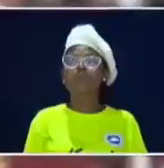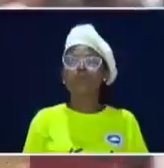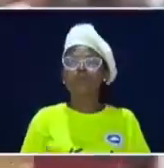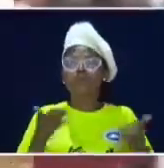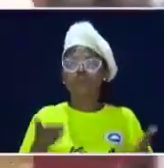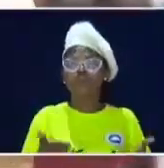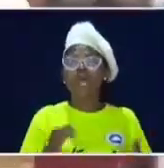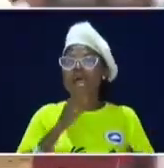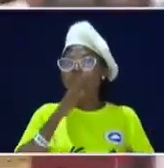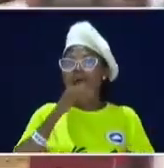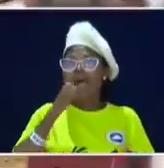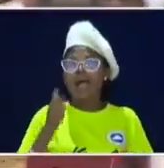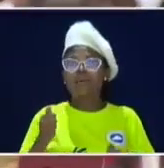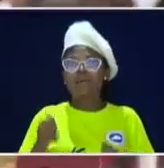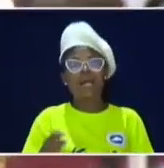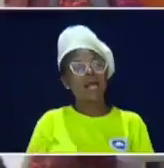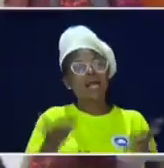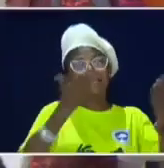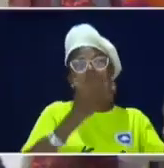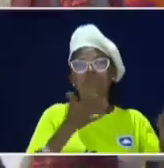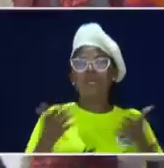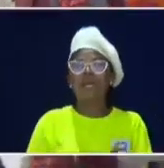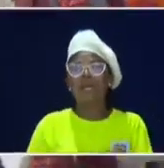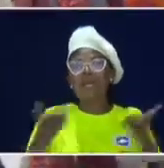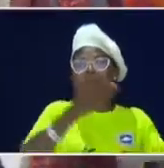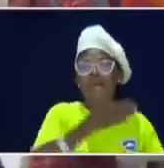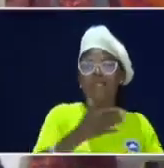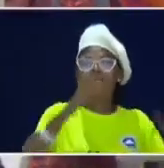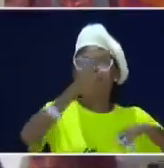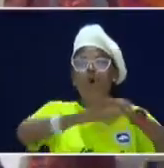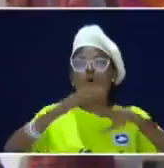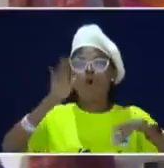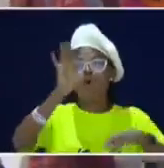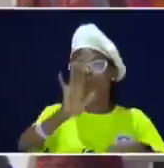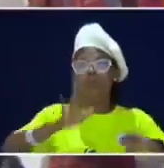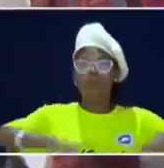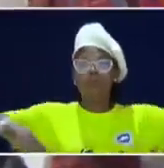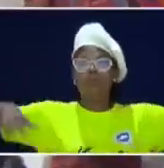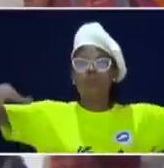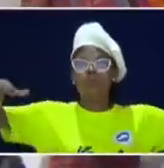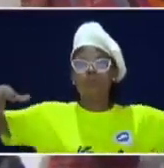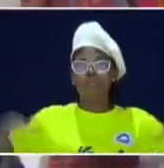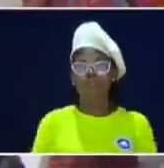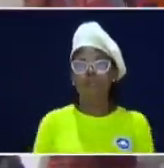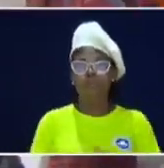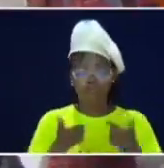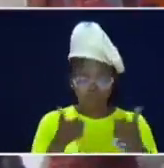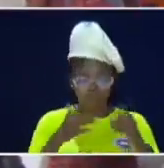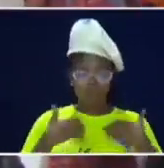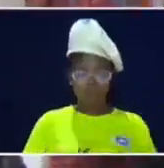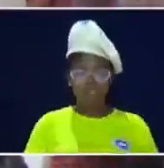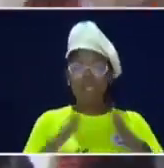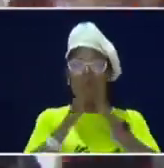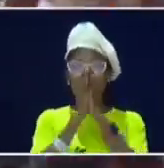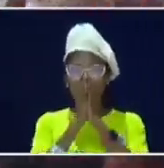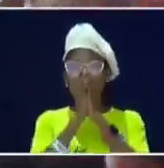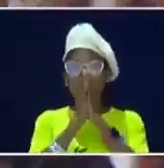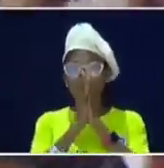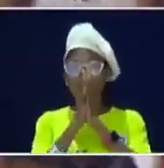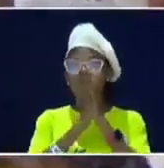alone. I am, carry me. Carry me on your wings. Carry me. Somebody pray. Carry me.